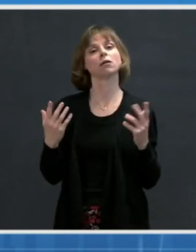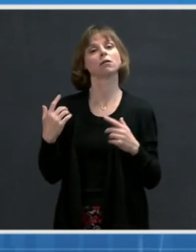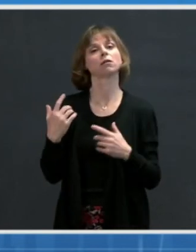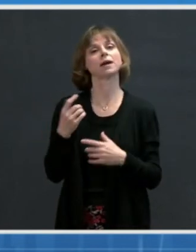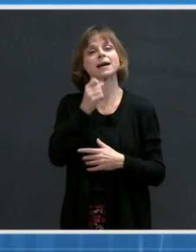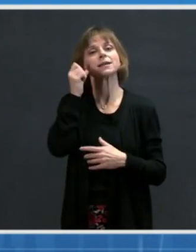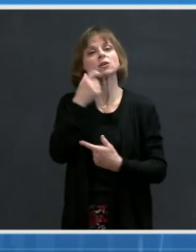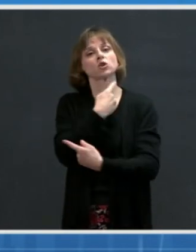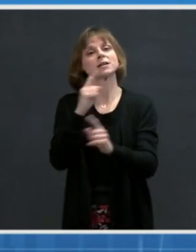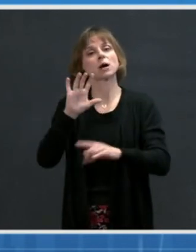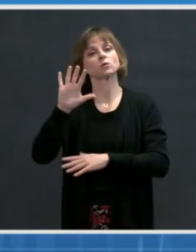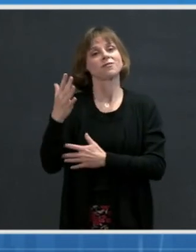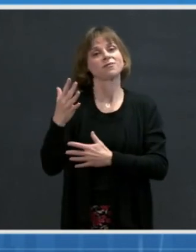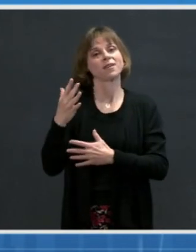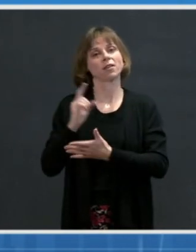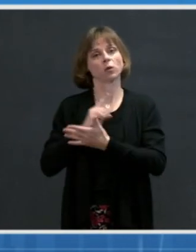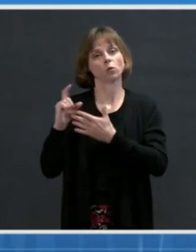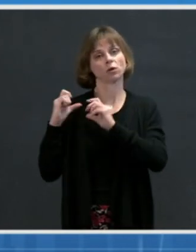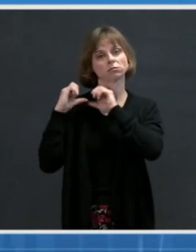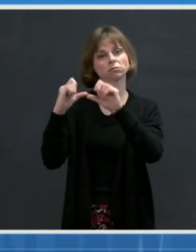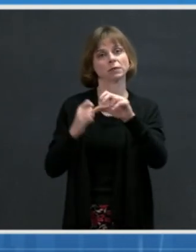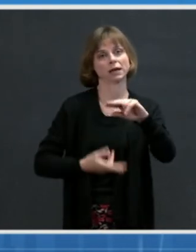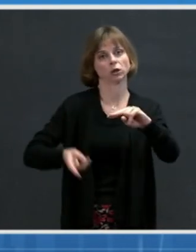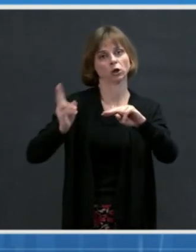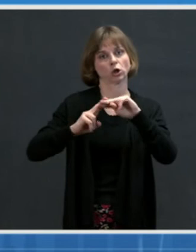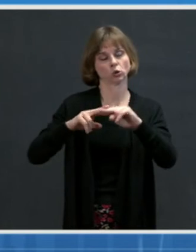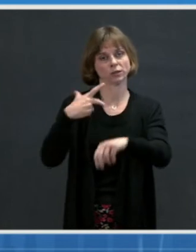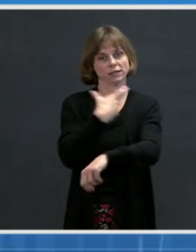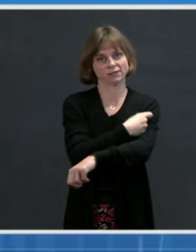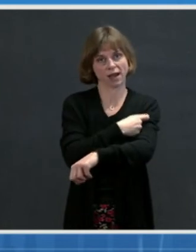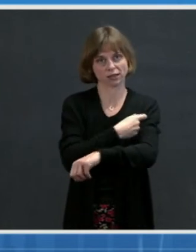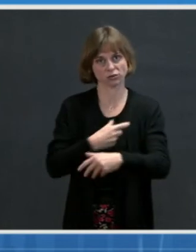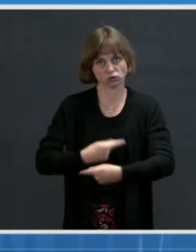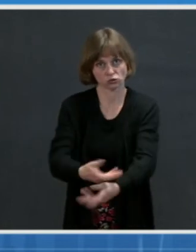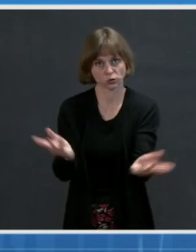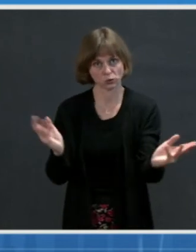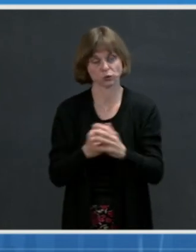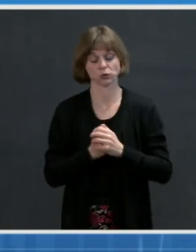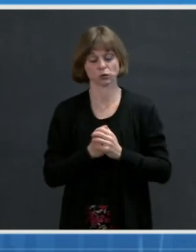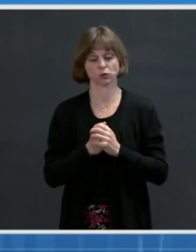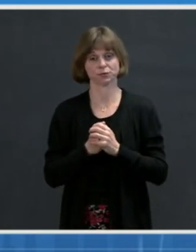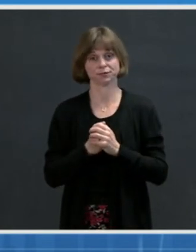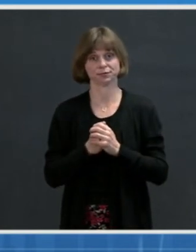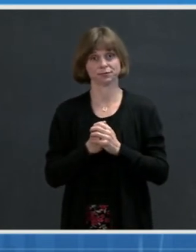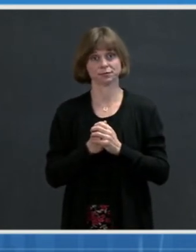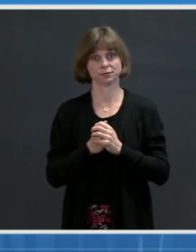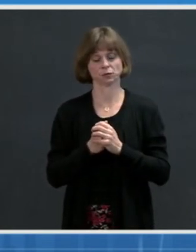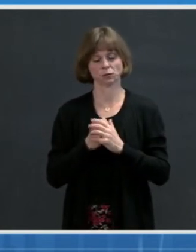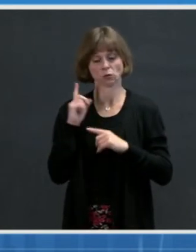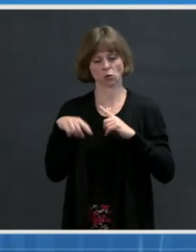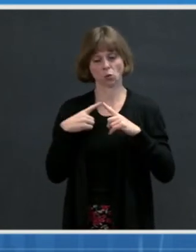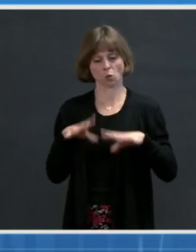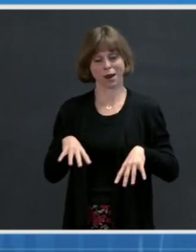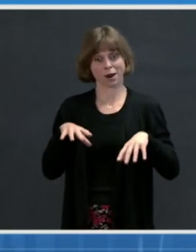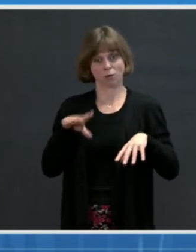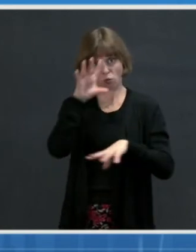states, tribes, and territories, from 8.6 million doses when we took office